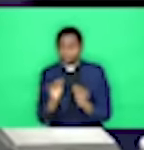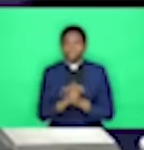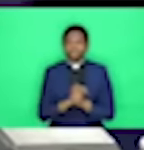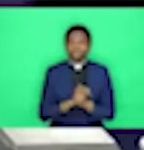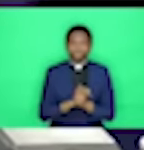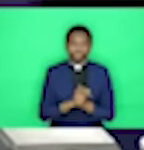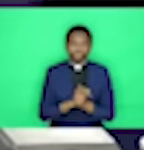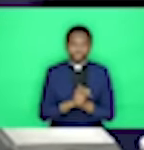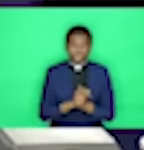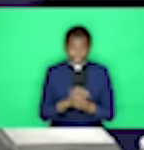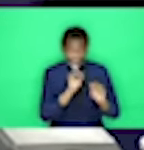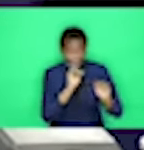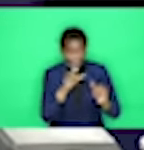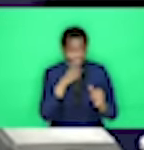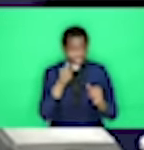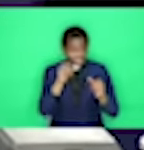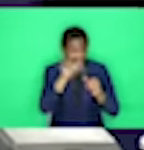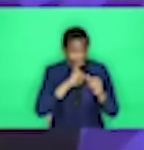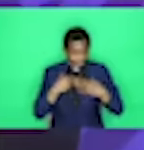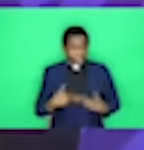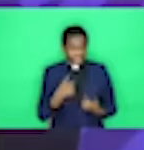that everybody has a calling.